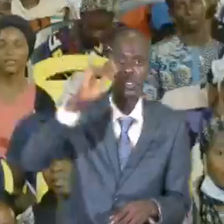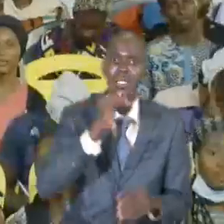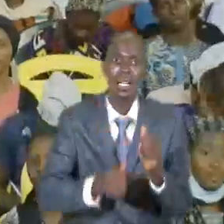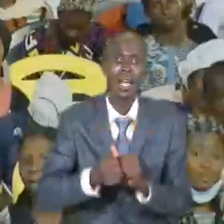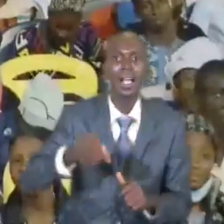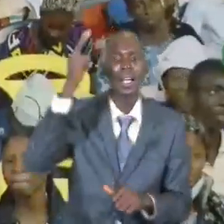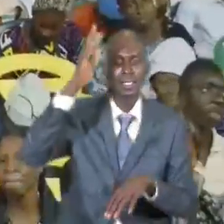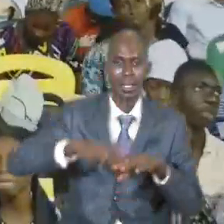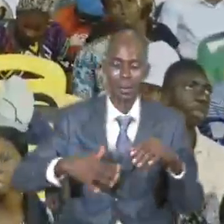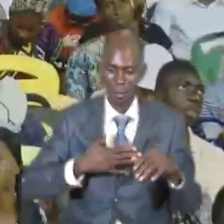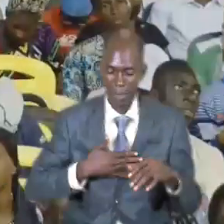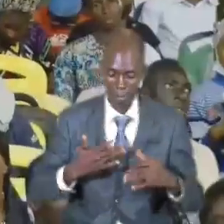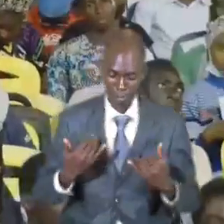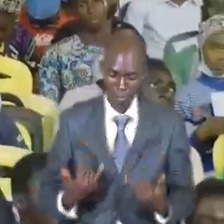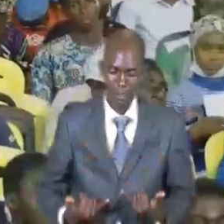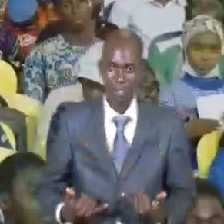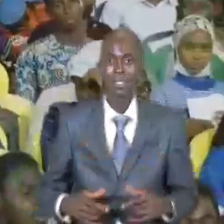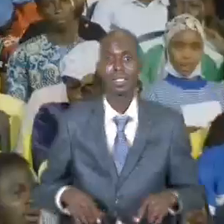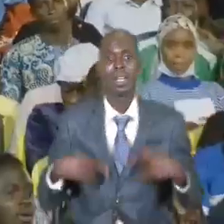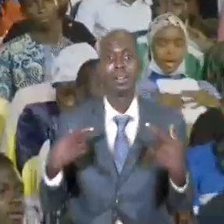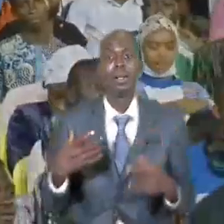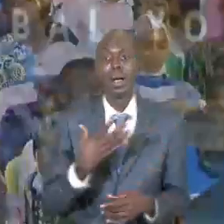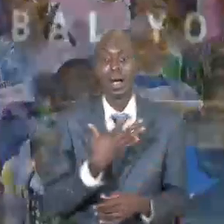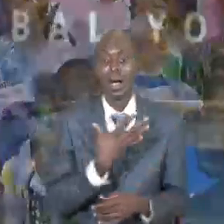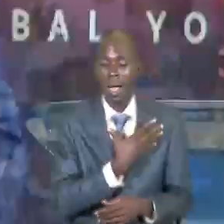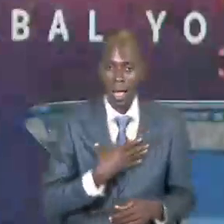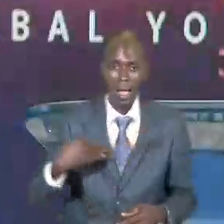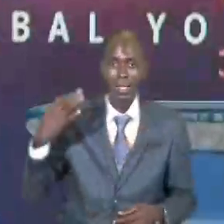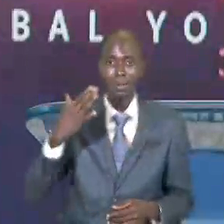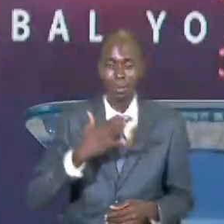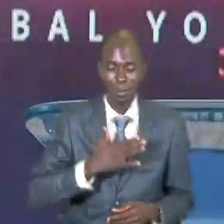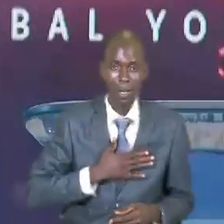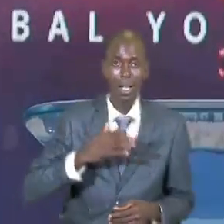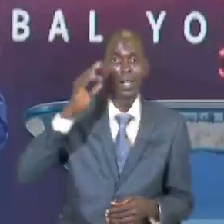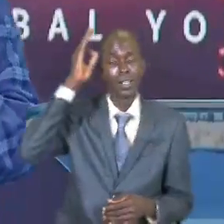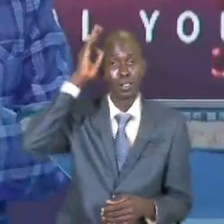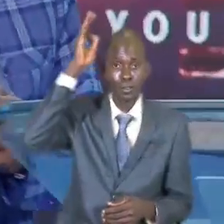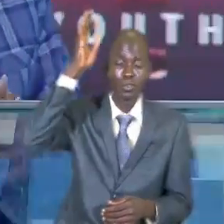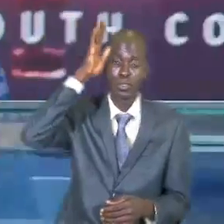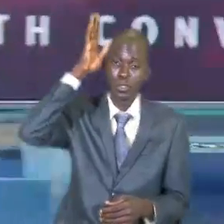And my future is bigger than my present.